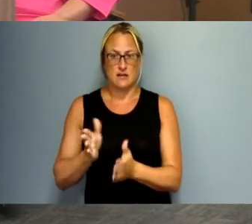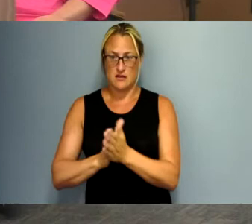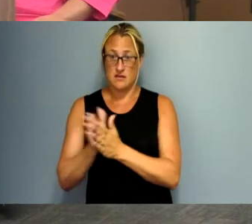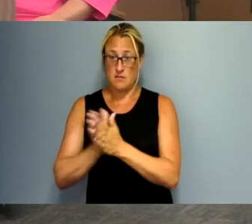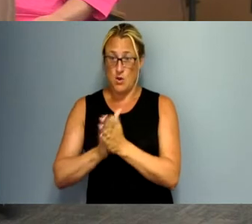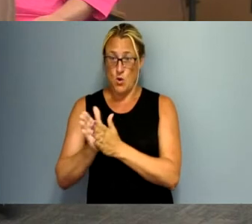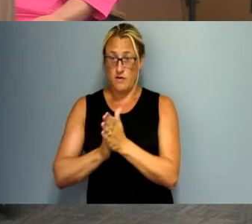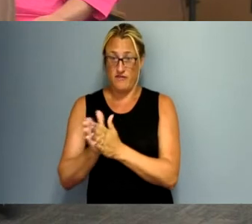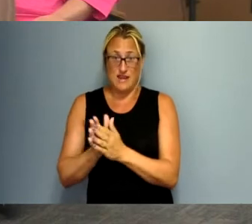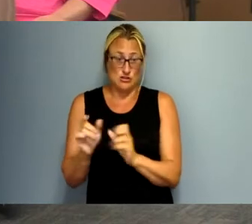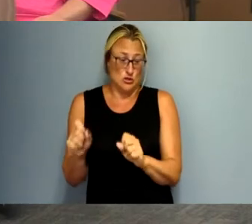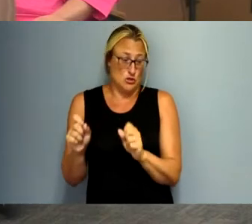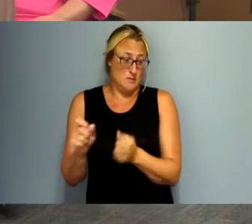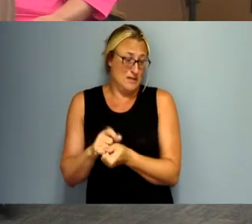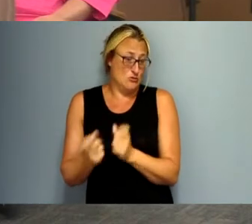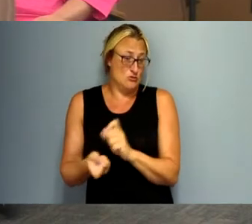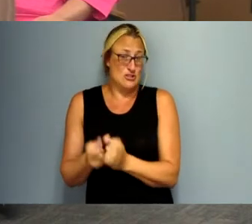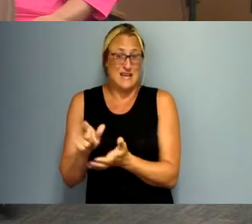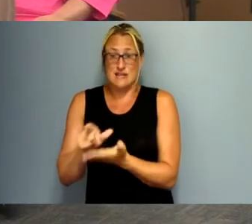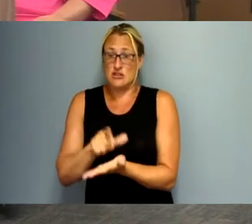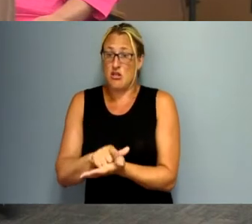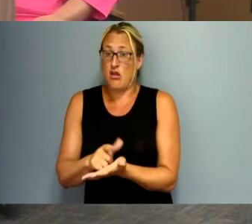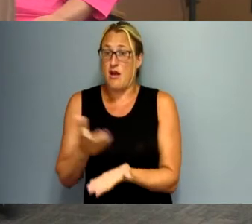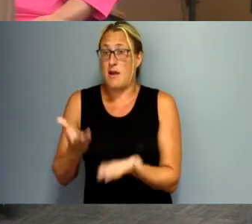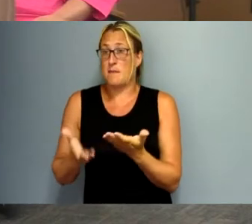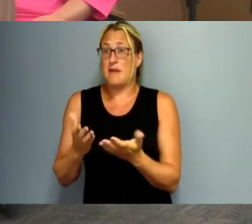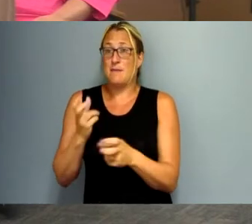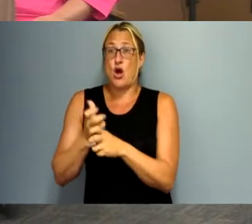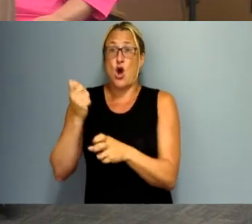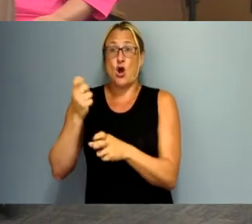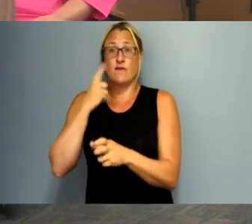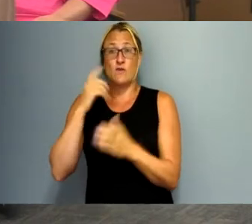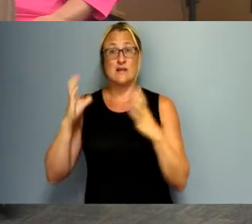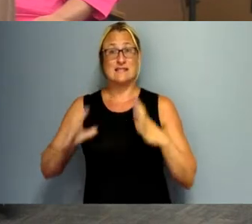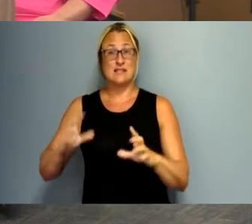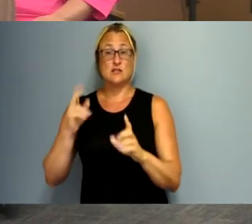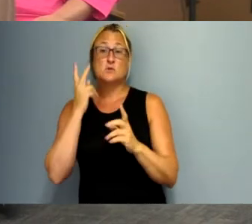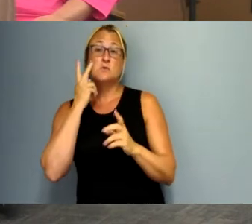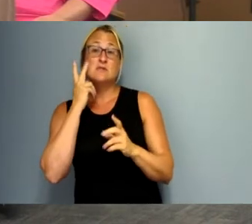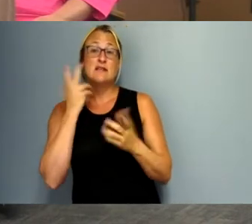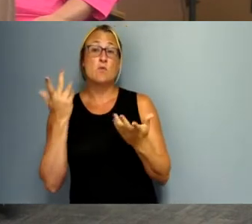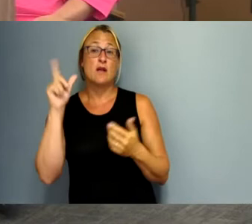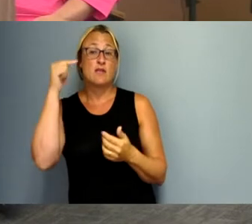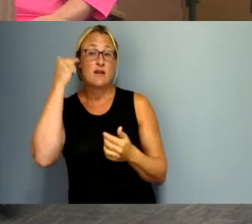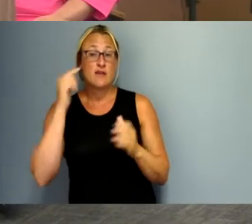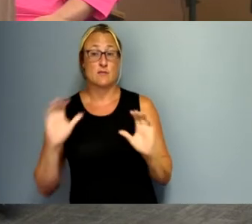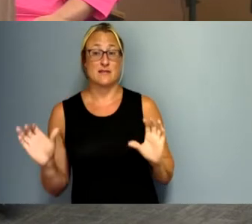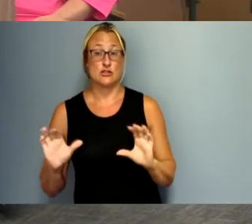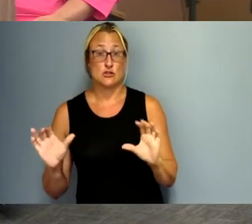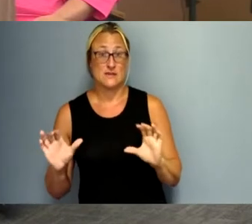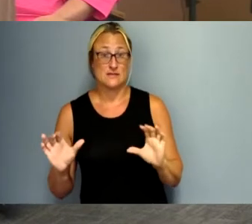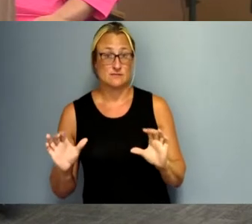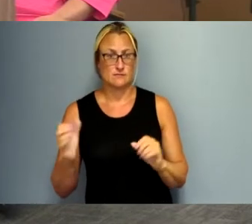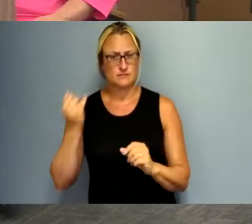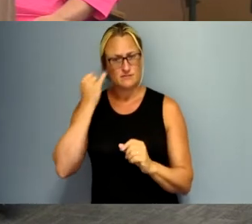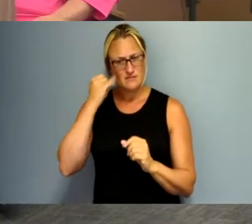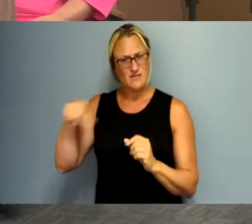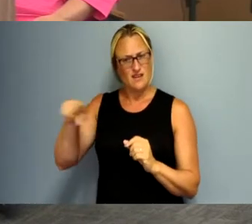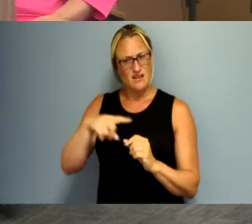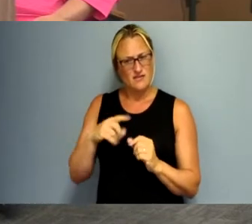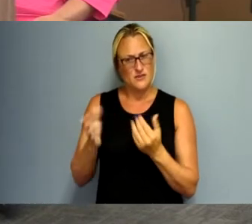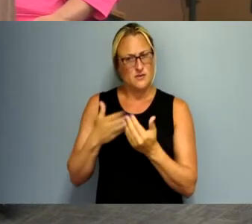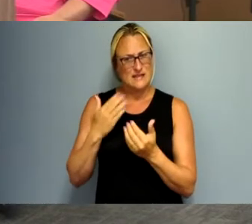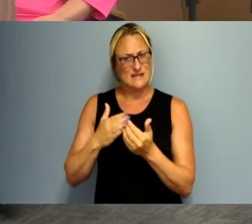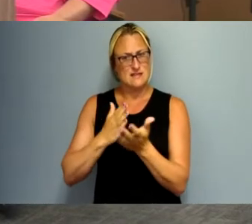to make it harder for citizens to shine light onto what the government is doing. If y'all had just been transparent from